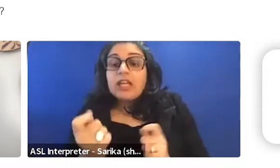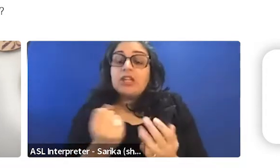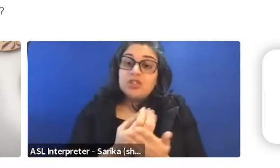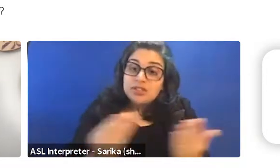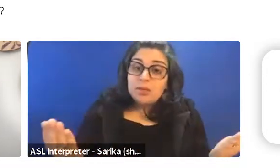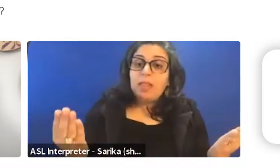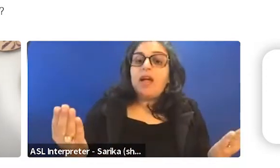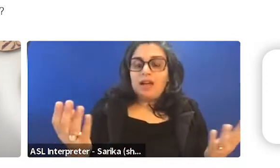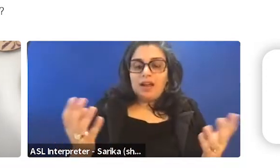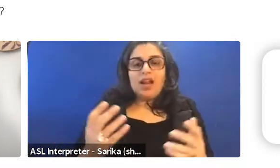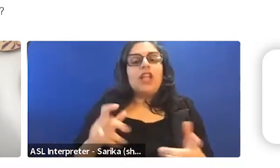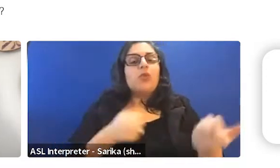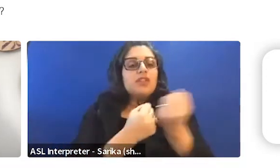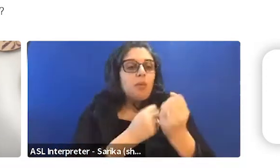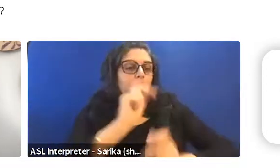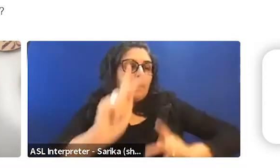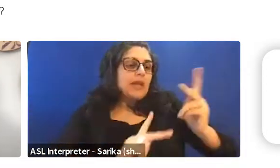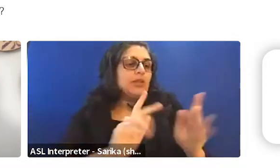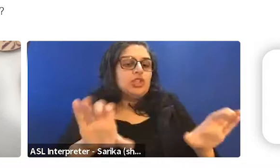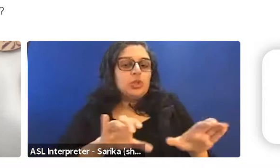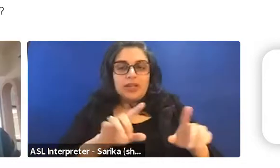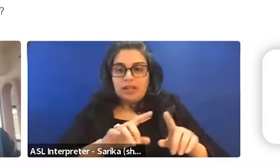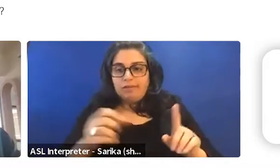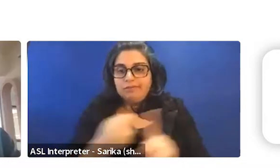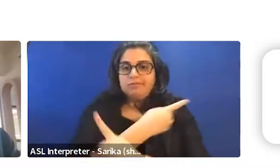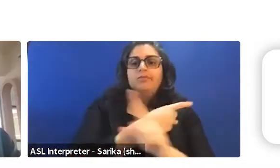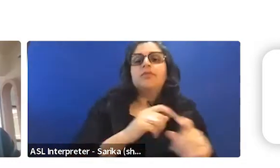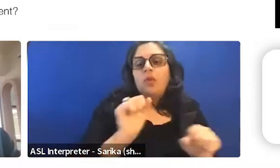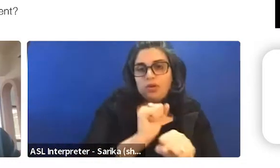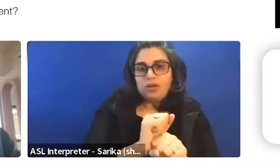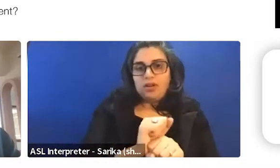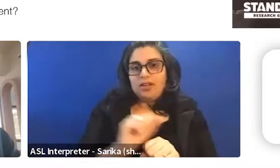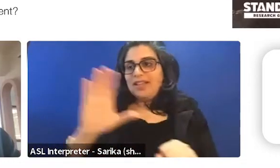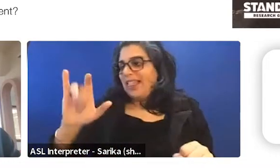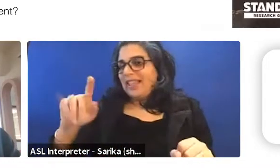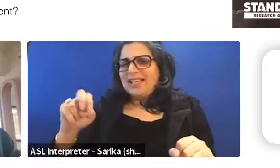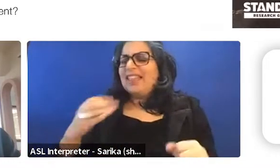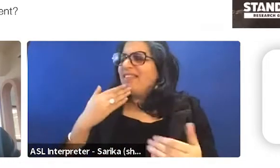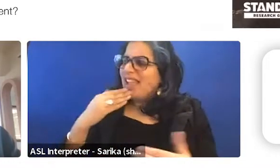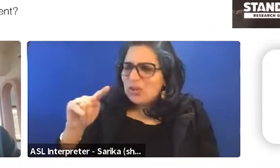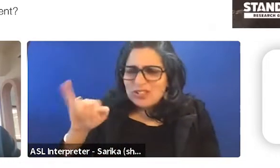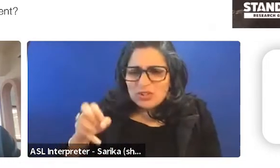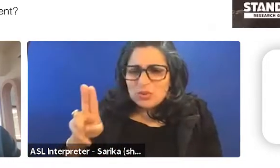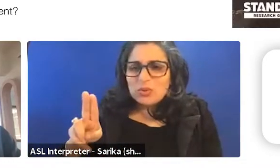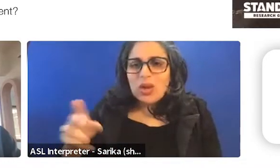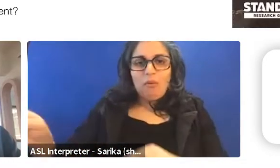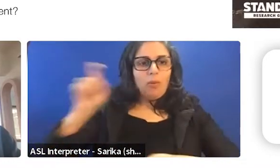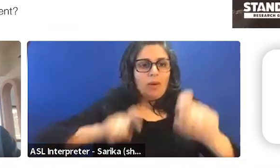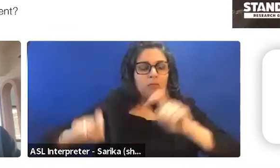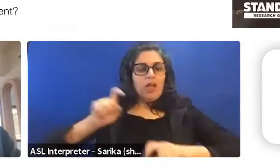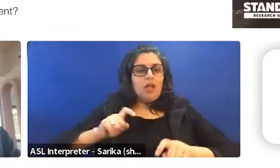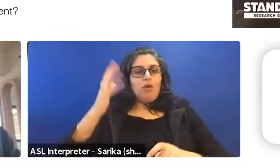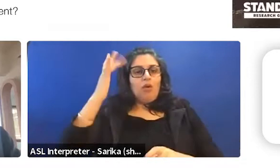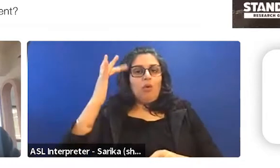those who are creating new, more sustainable leather supply chains. Thank you so much, Teju. I'm going back to, why